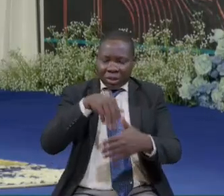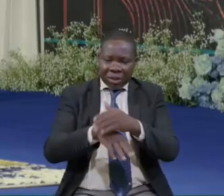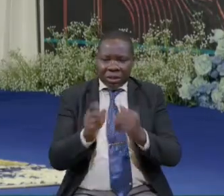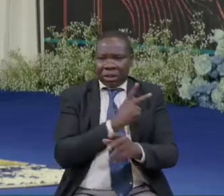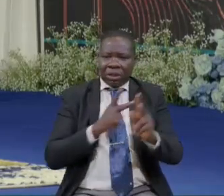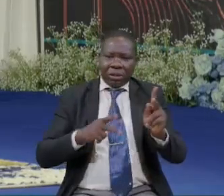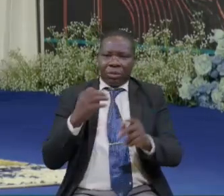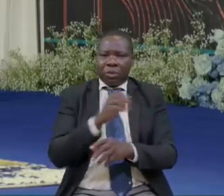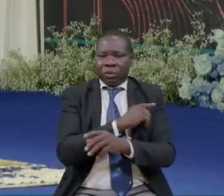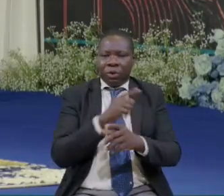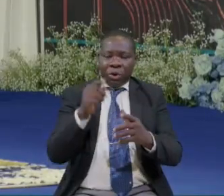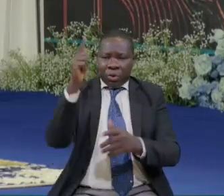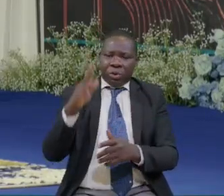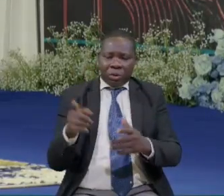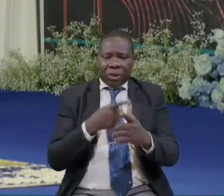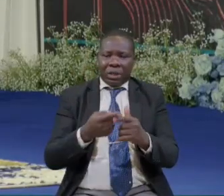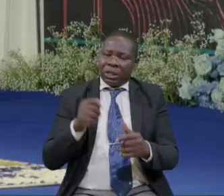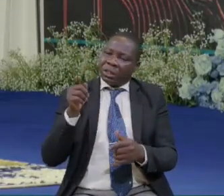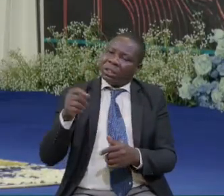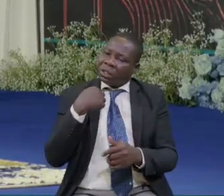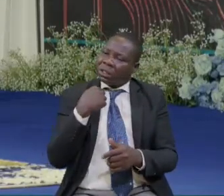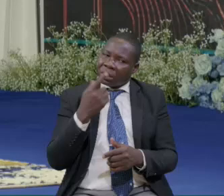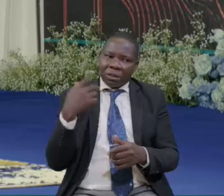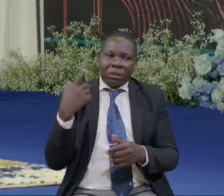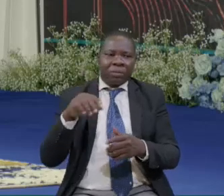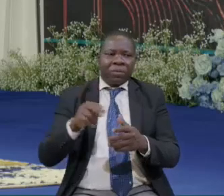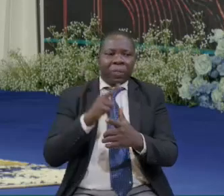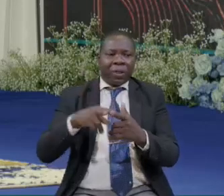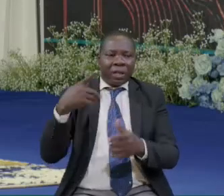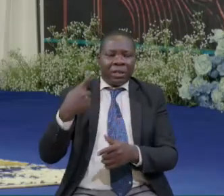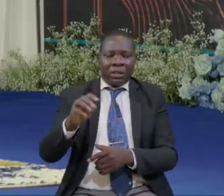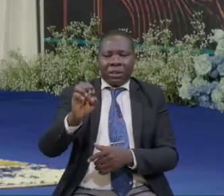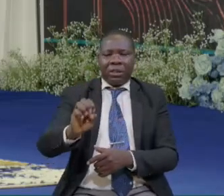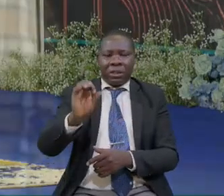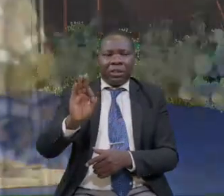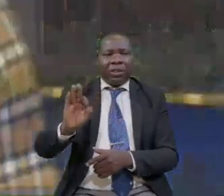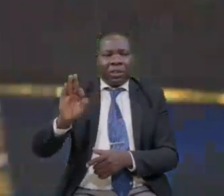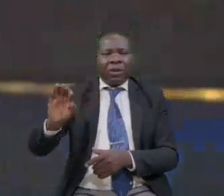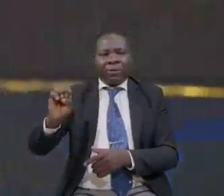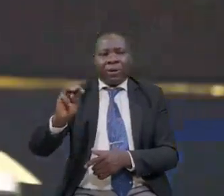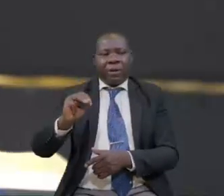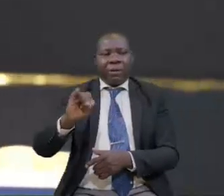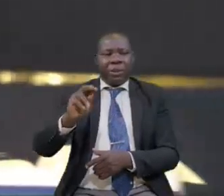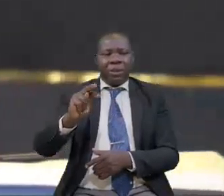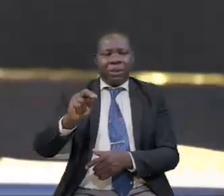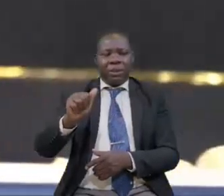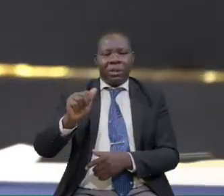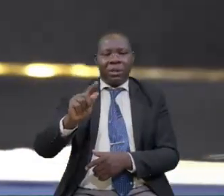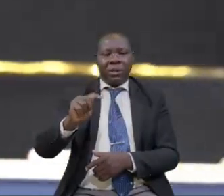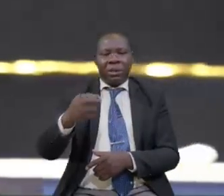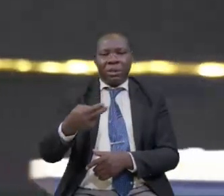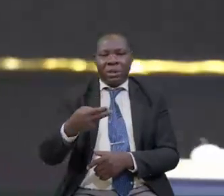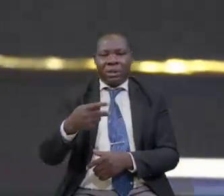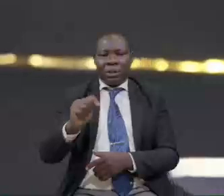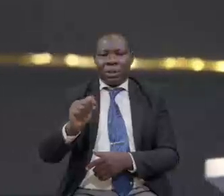says, neither the effeminate. Effeminate, the people who are boys and they want to look